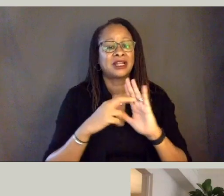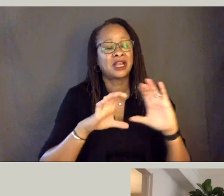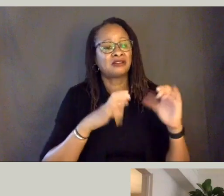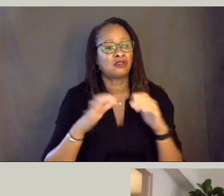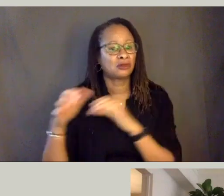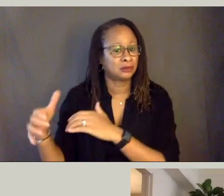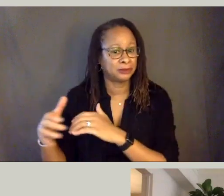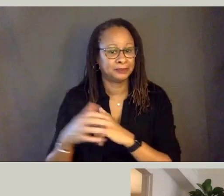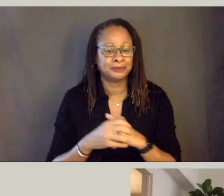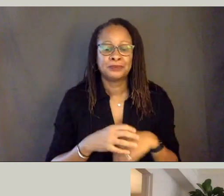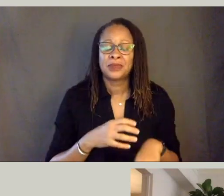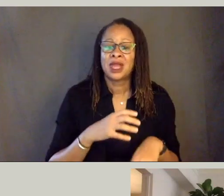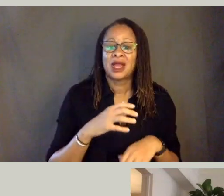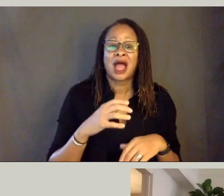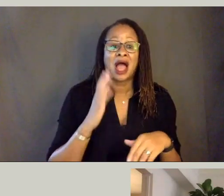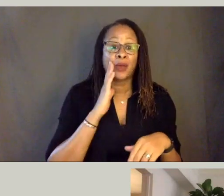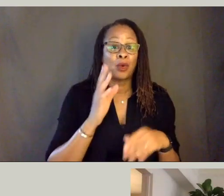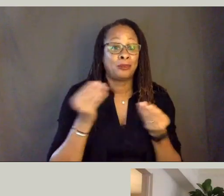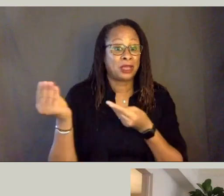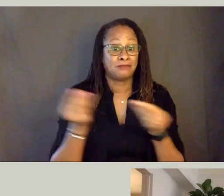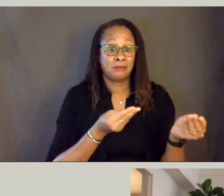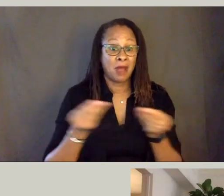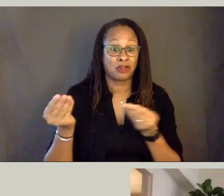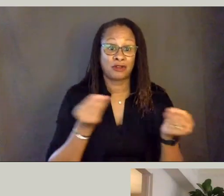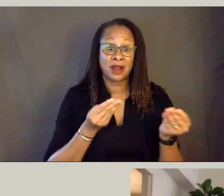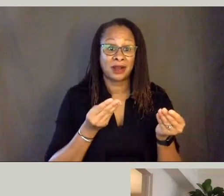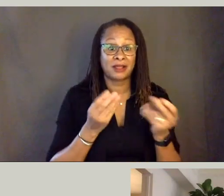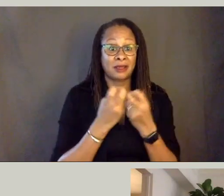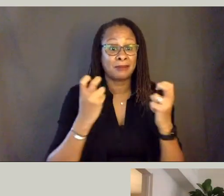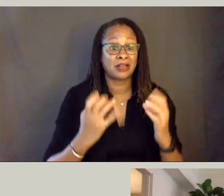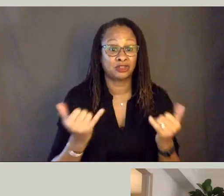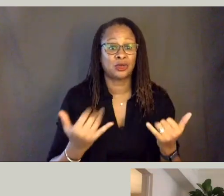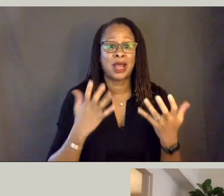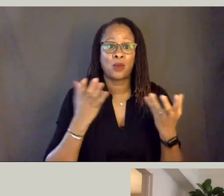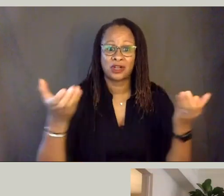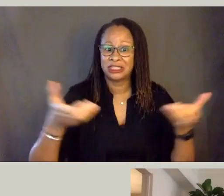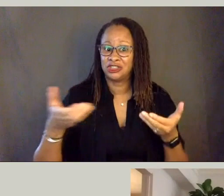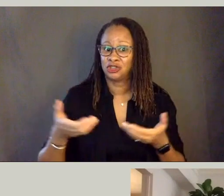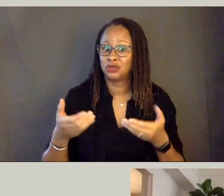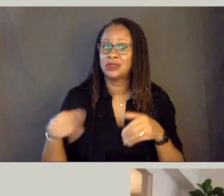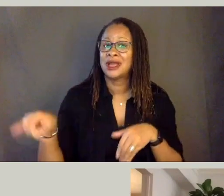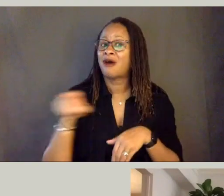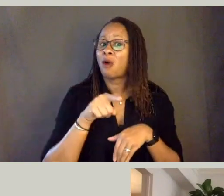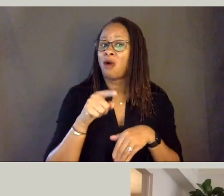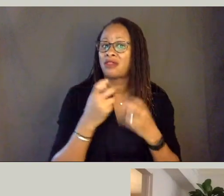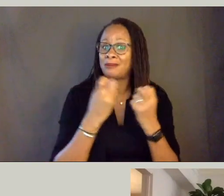and I would love to invite the panelists up now to introduce themselves.